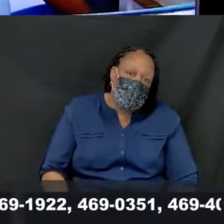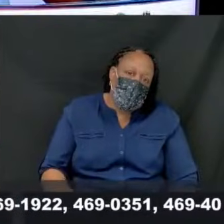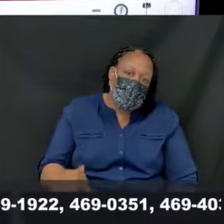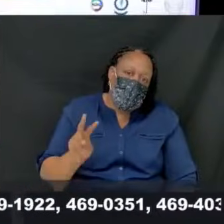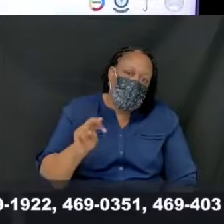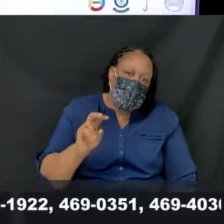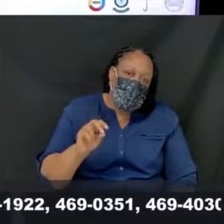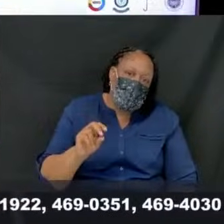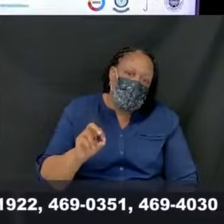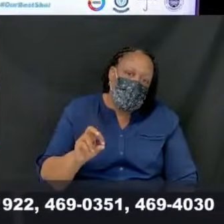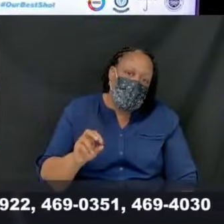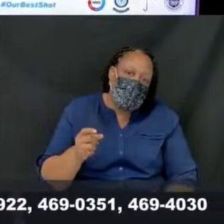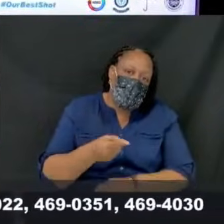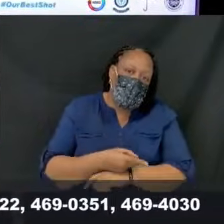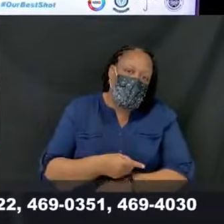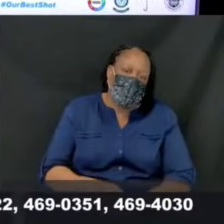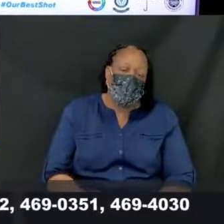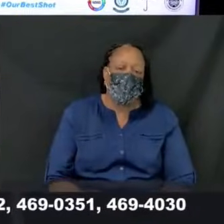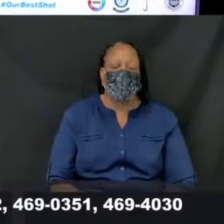newest hours.